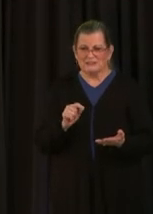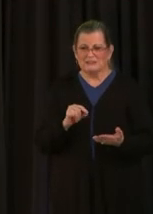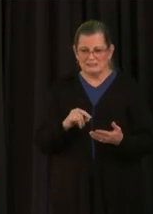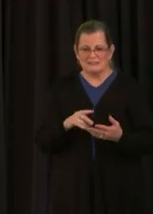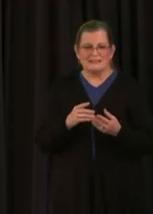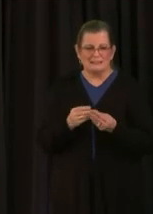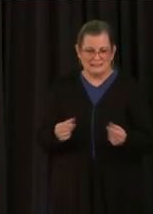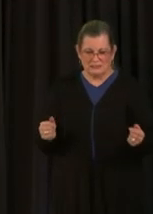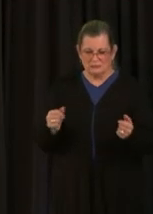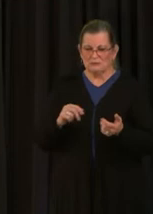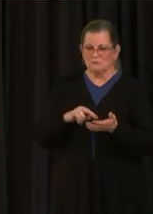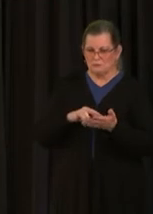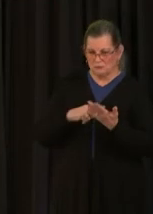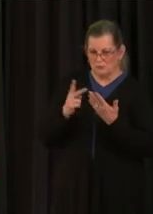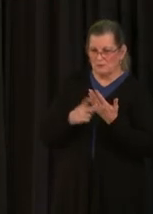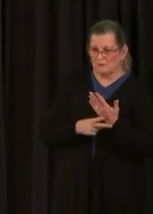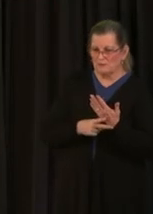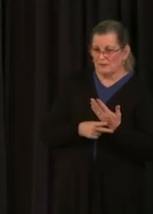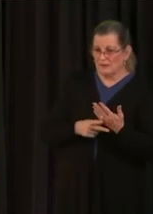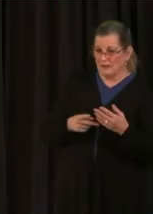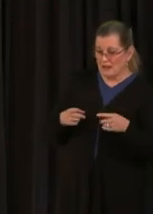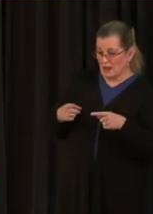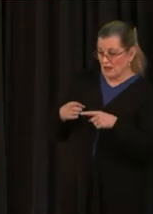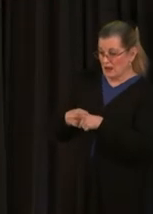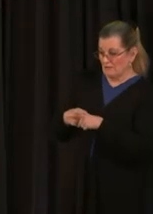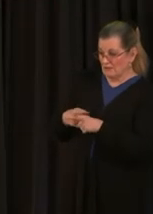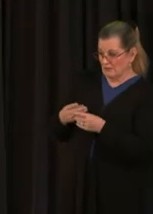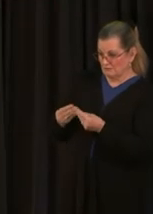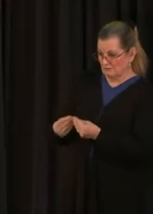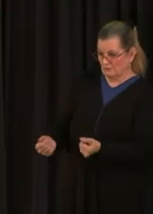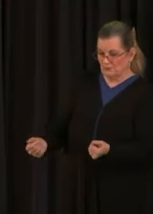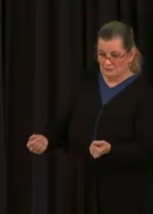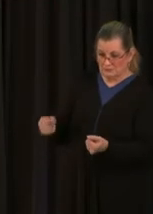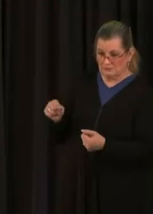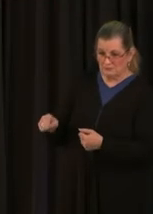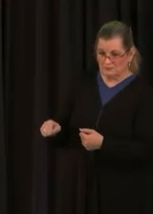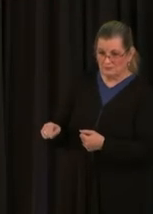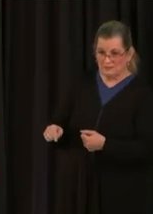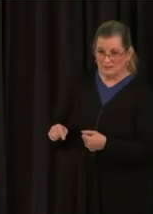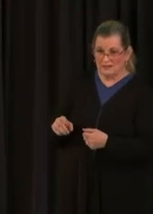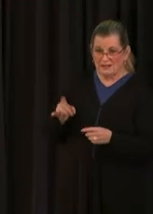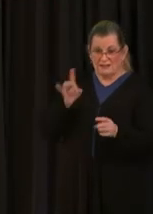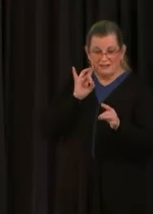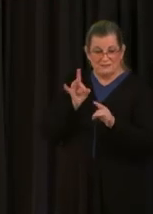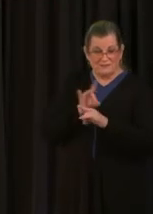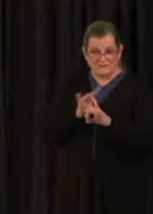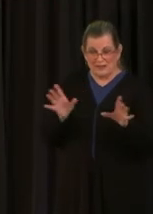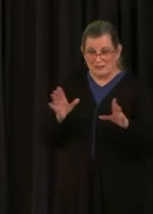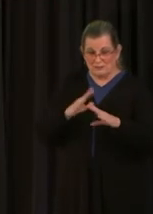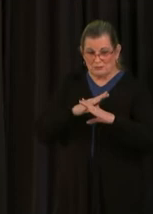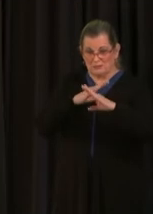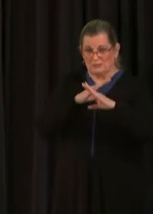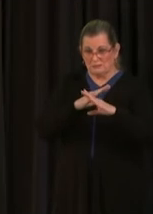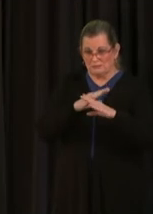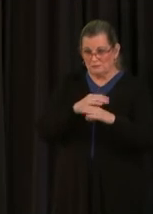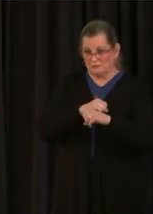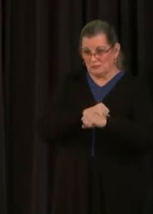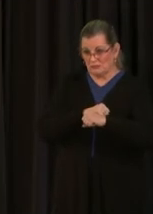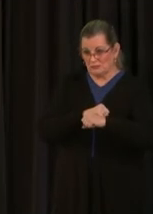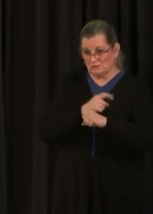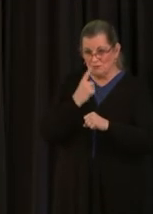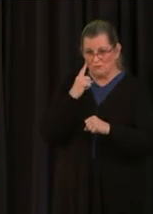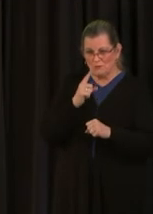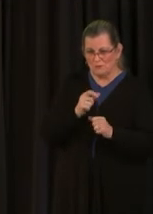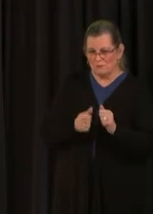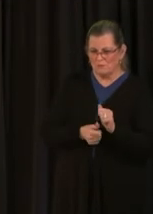Good evening, everyone. Thank you. My name is Laura Harding. I'm from the Office of the Deputy Mayor for Education. Thank you to Chancellor